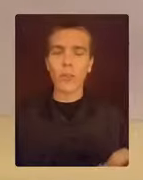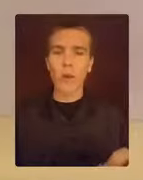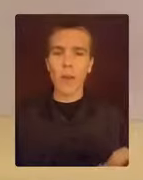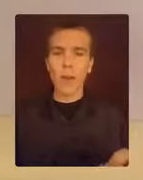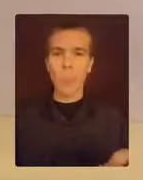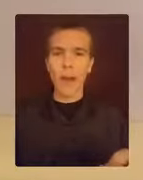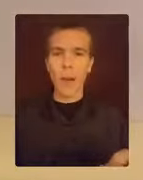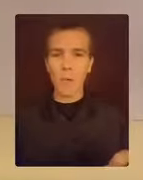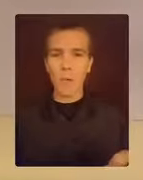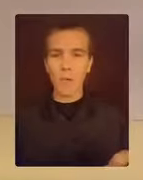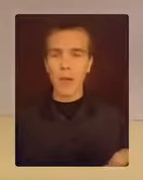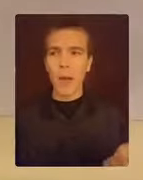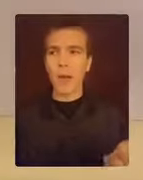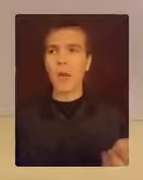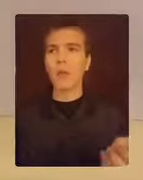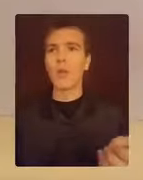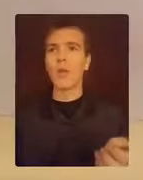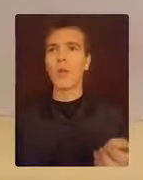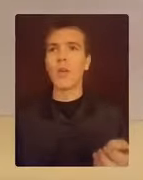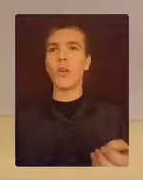your thoughts don't have any power.